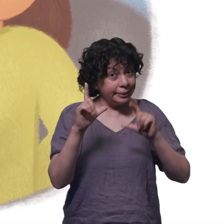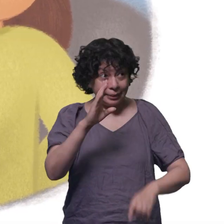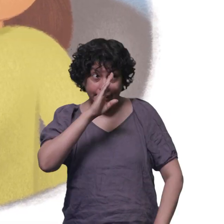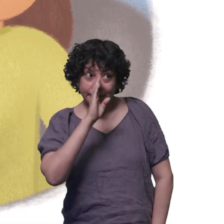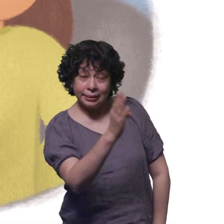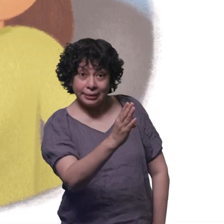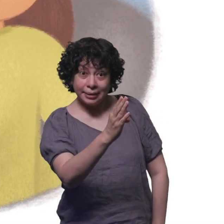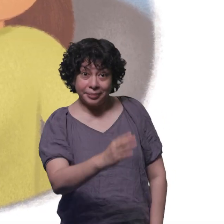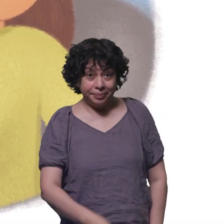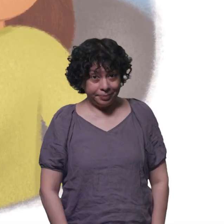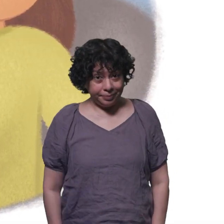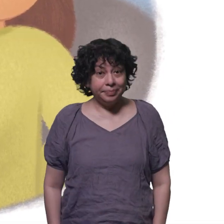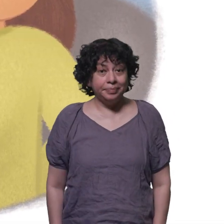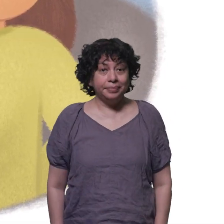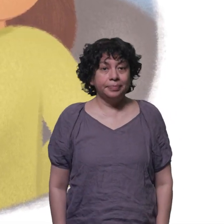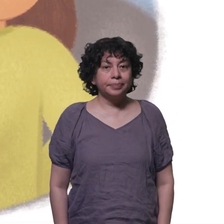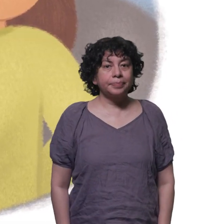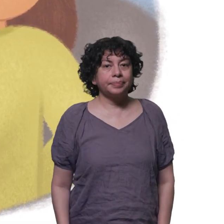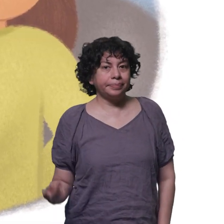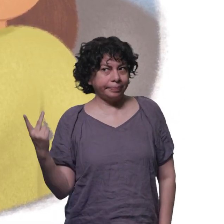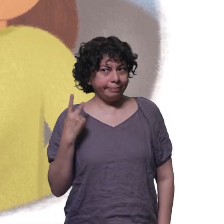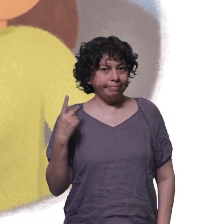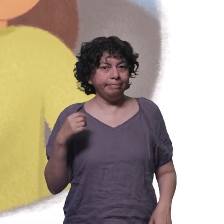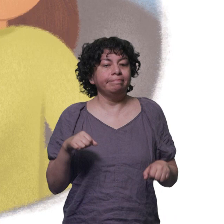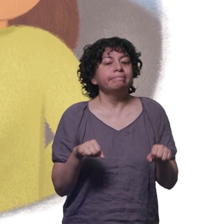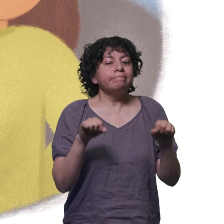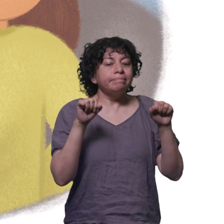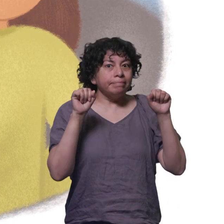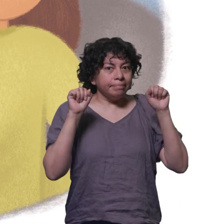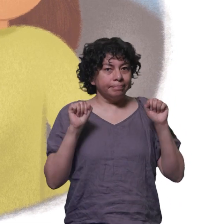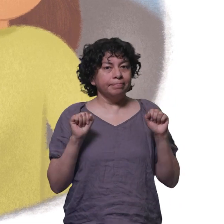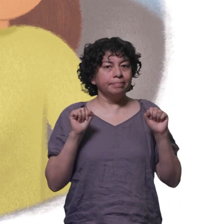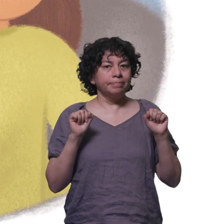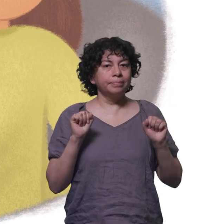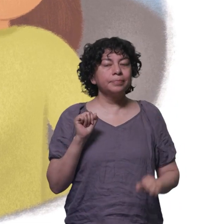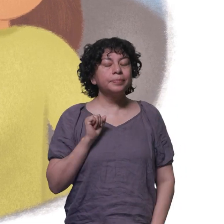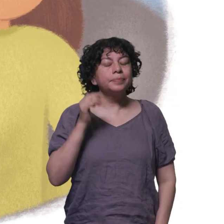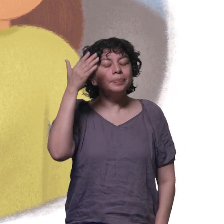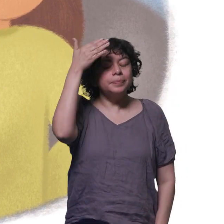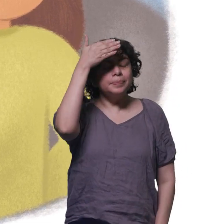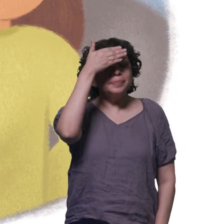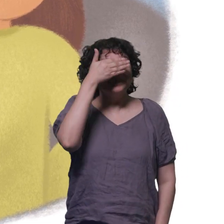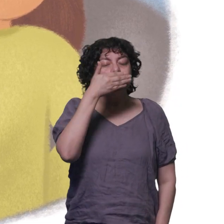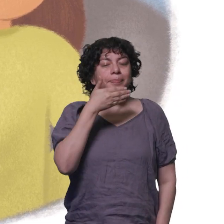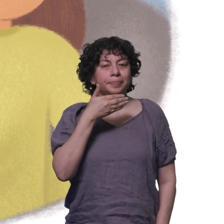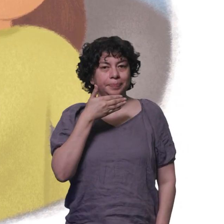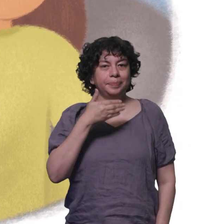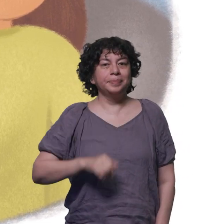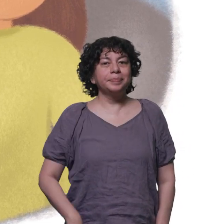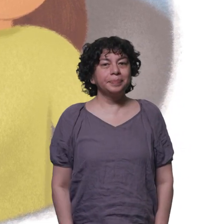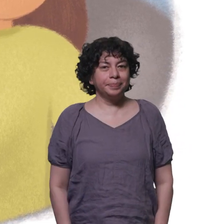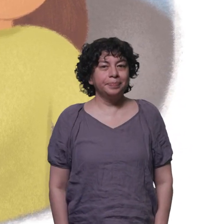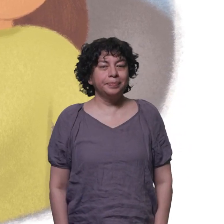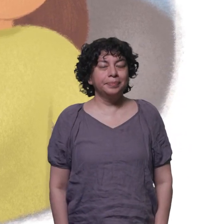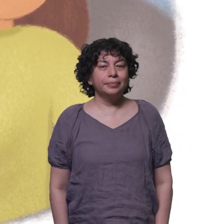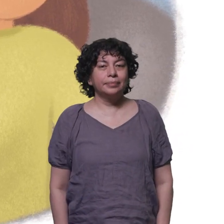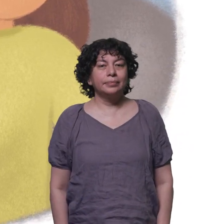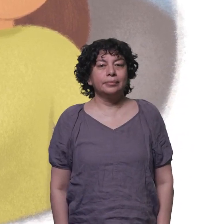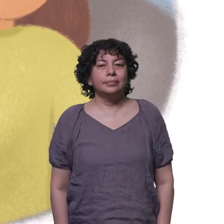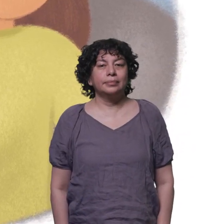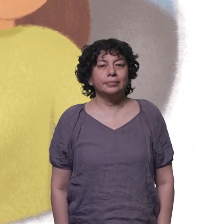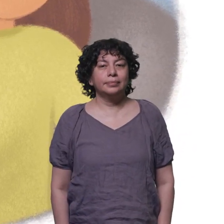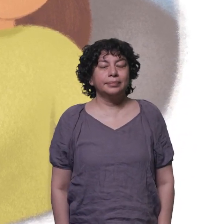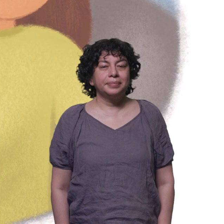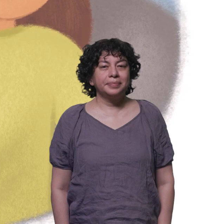Listas? Derechitas. Melanie and I exaggerate our postures and try to keep straight